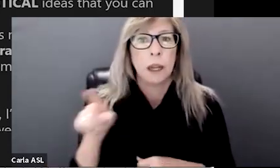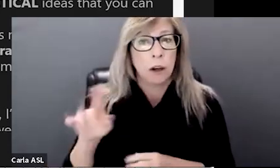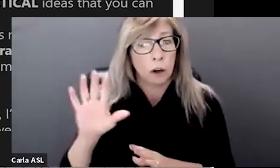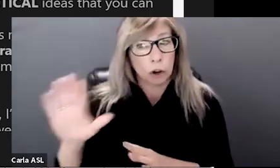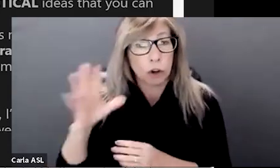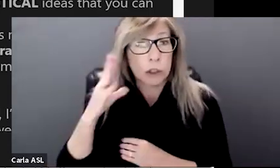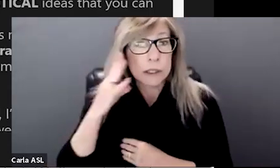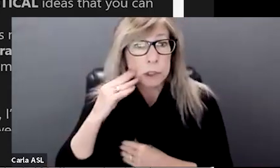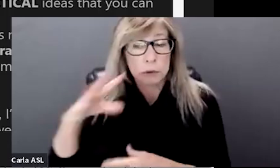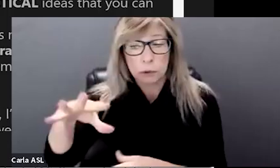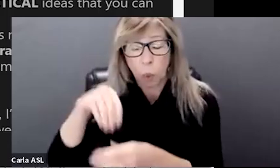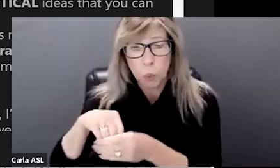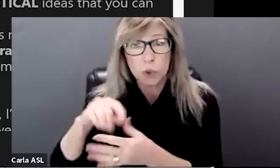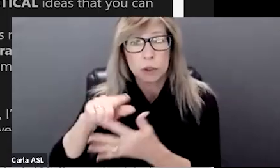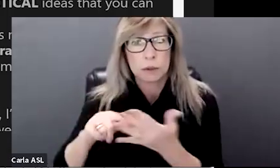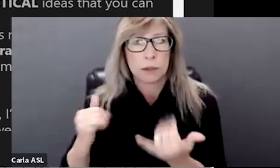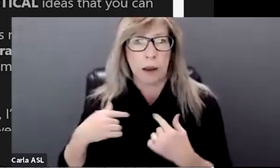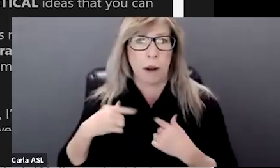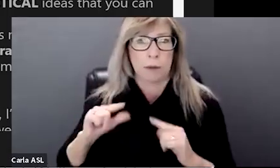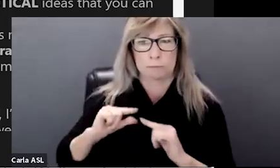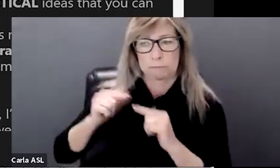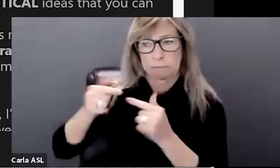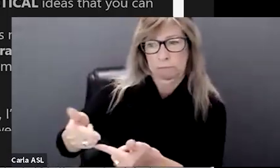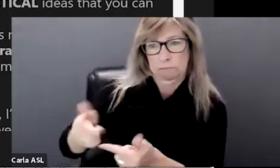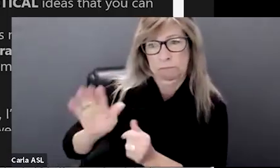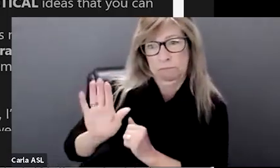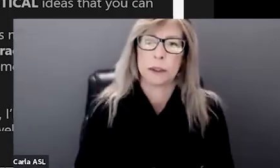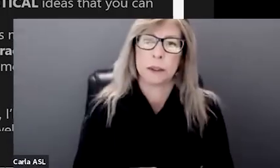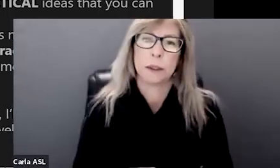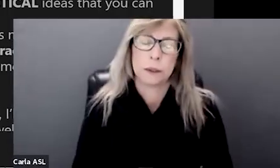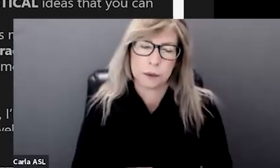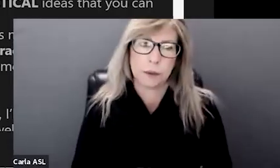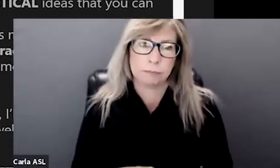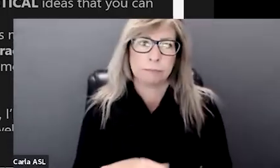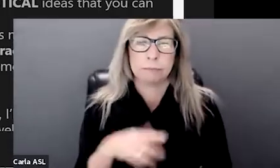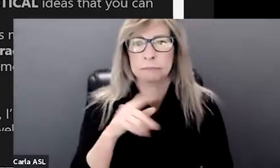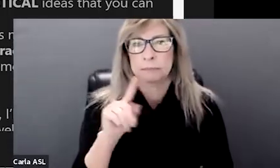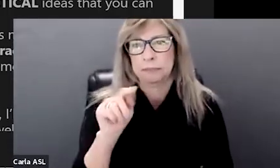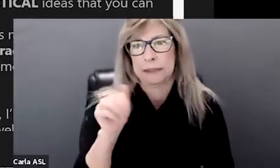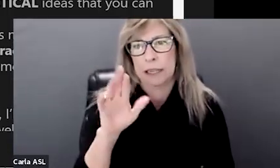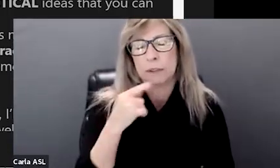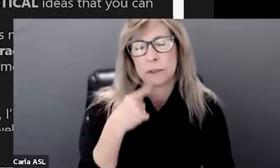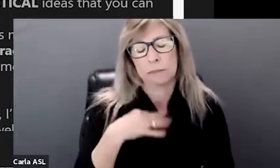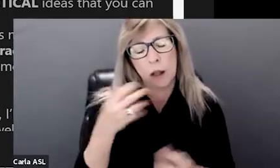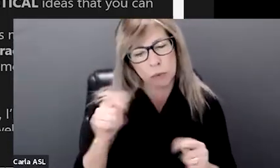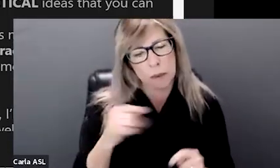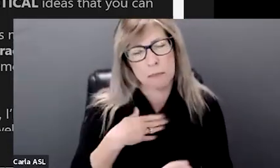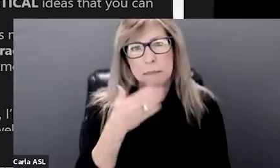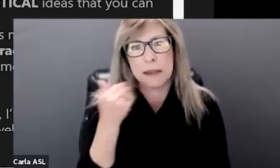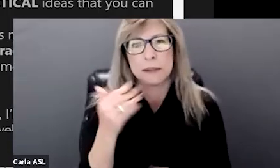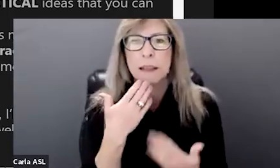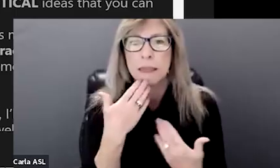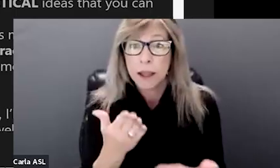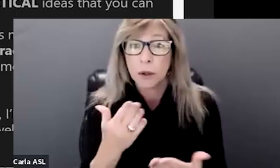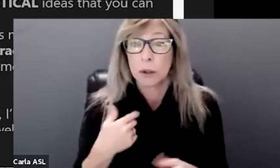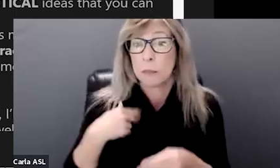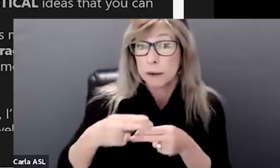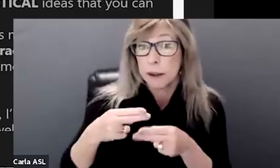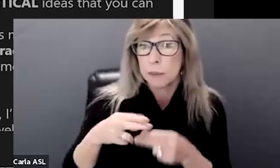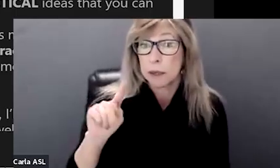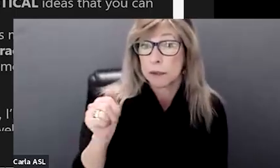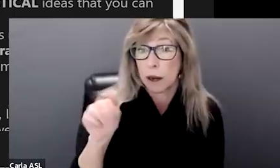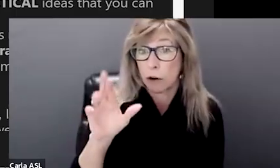workplace inclusion, I'm happy to pass things to you. Thank you so much, Elizabeth. Again, my name is Tara Beaton.